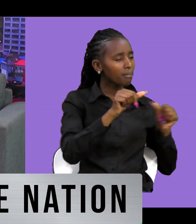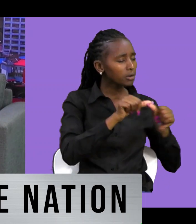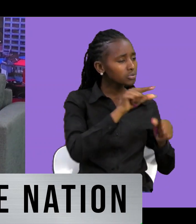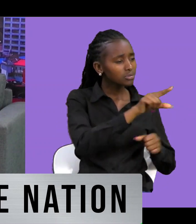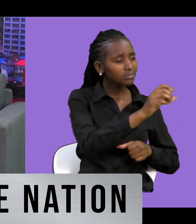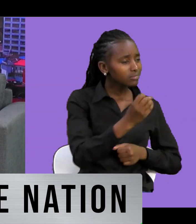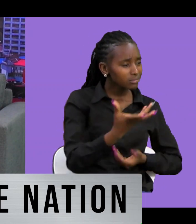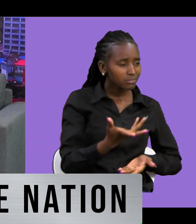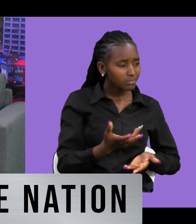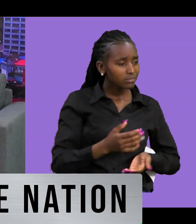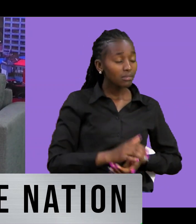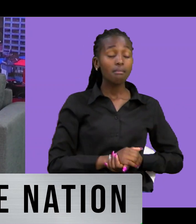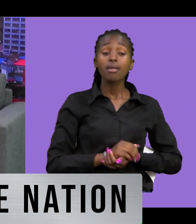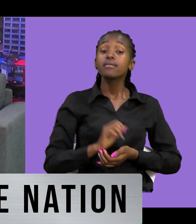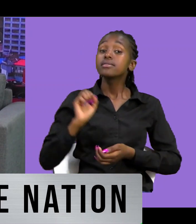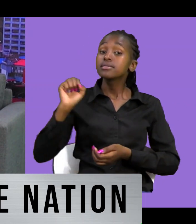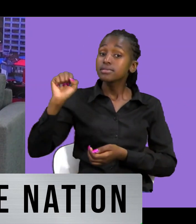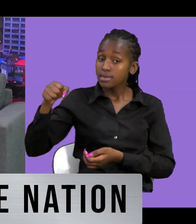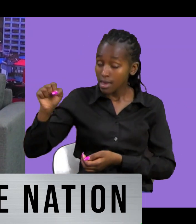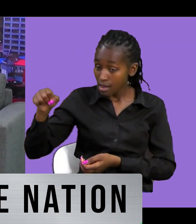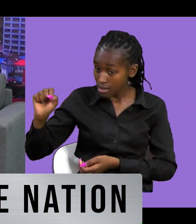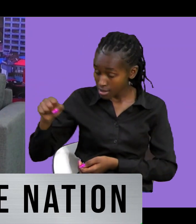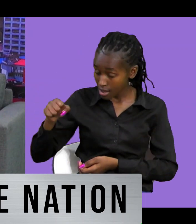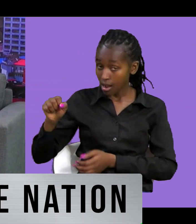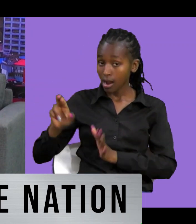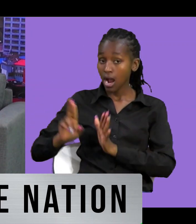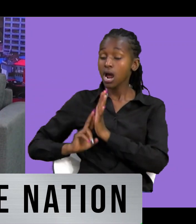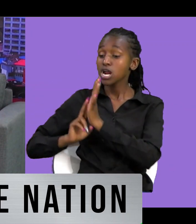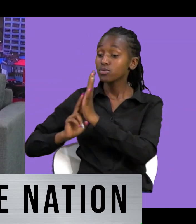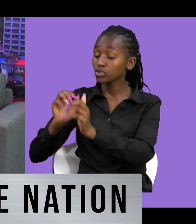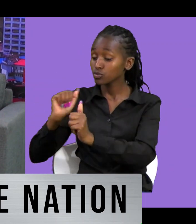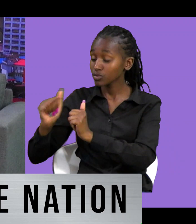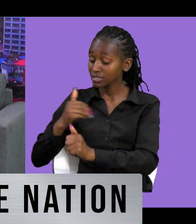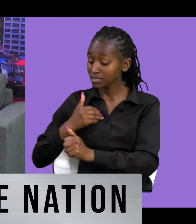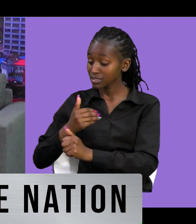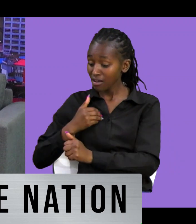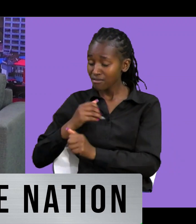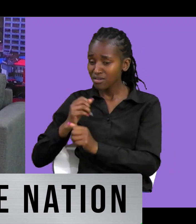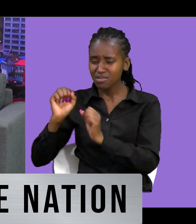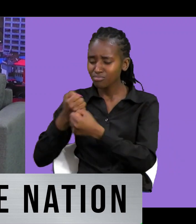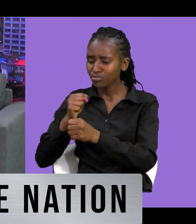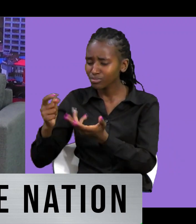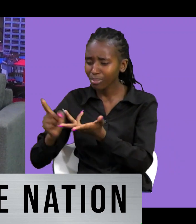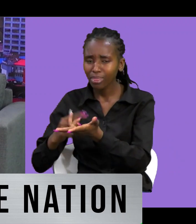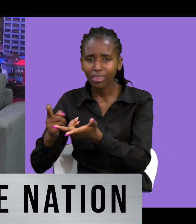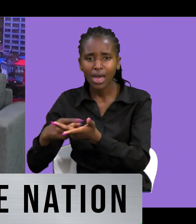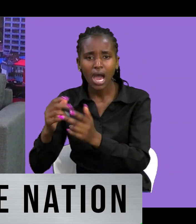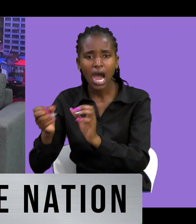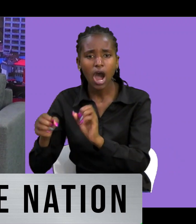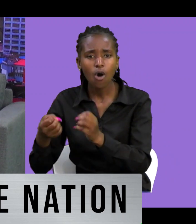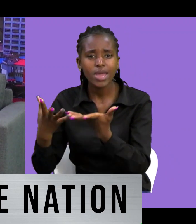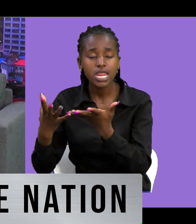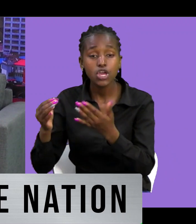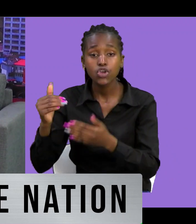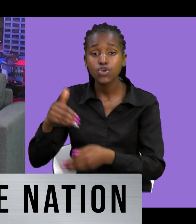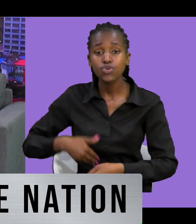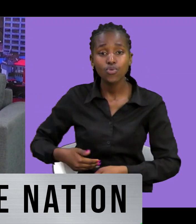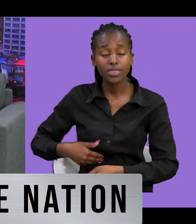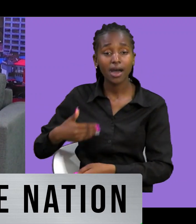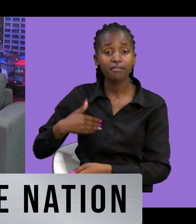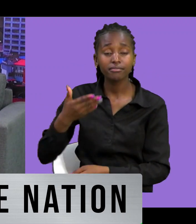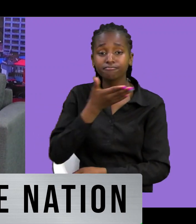Yeah, like the representation even in government. Like, can you count the percentage of youths that are out there in this